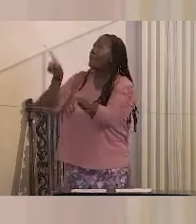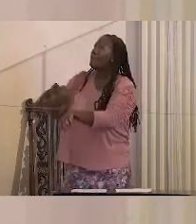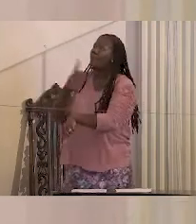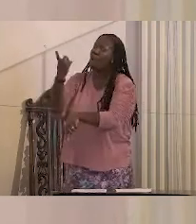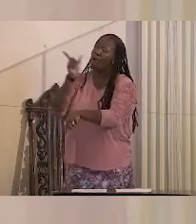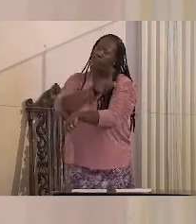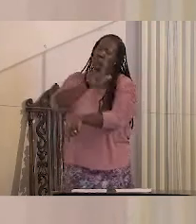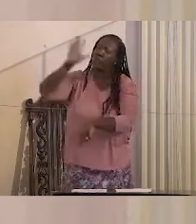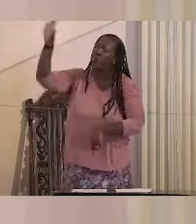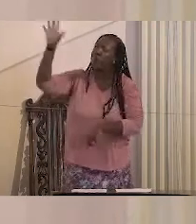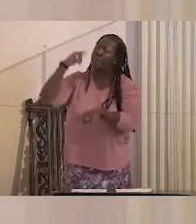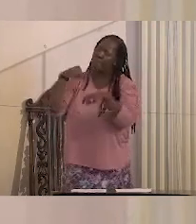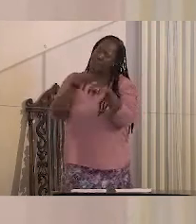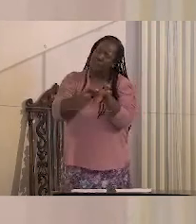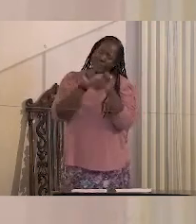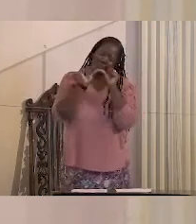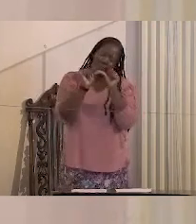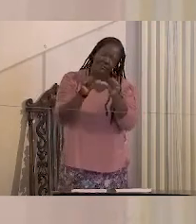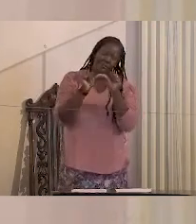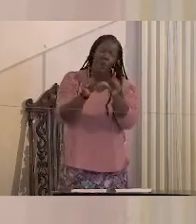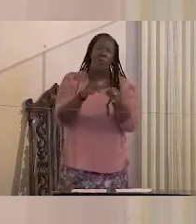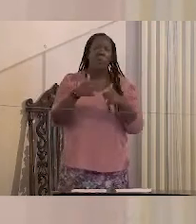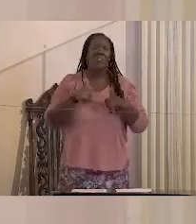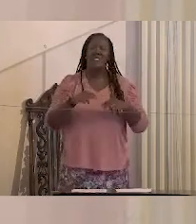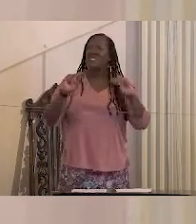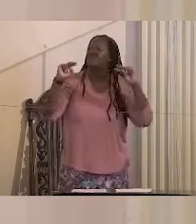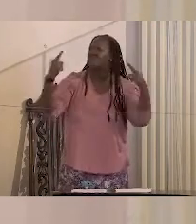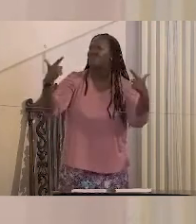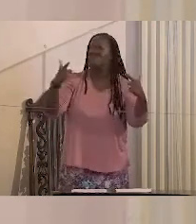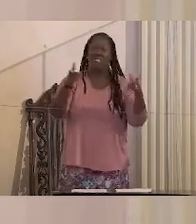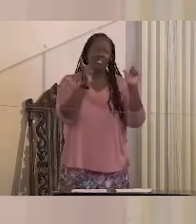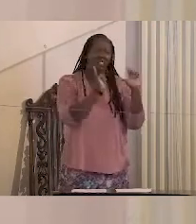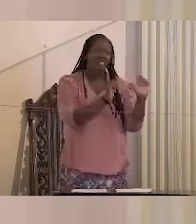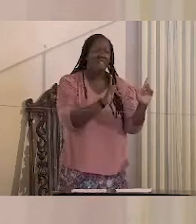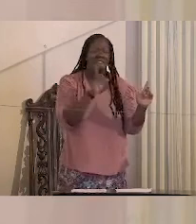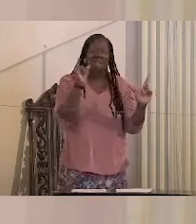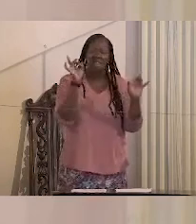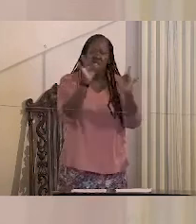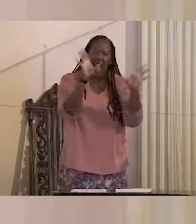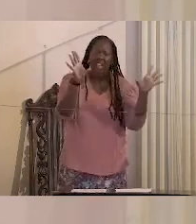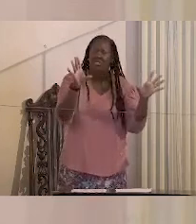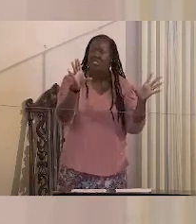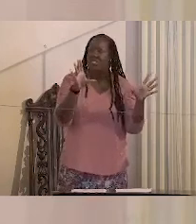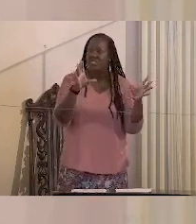this senseless violence? And besides,